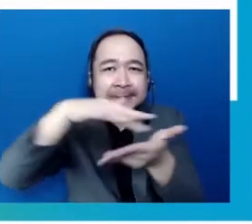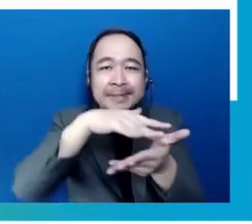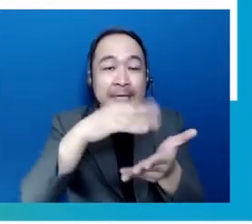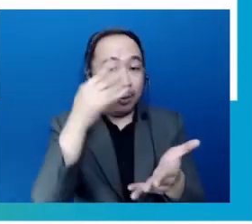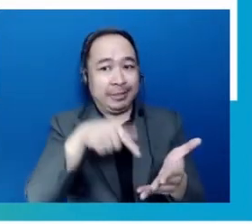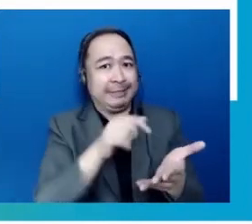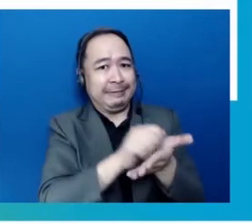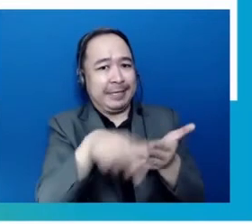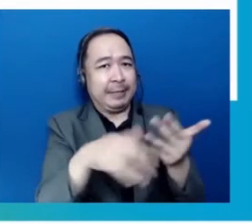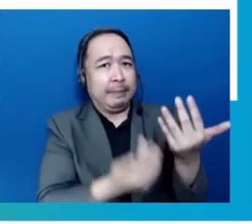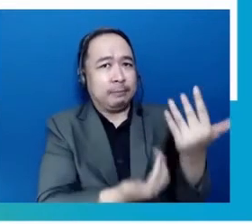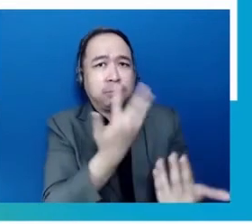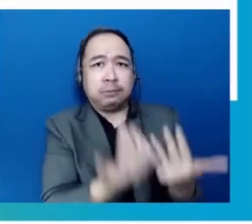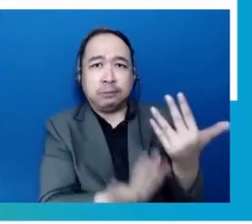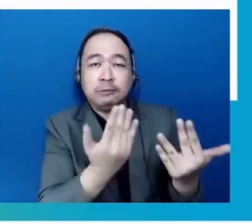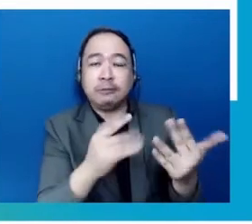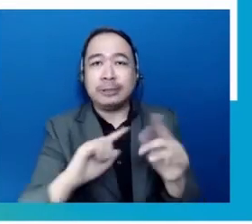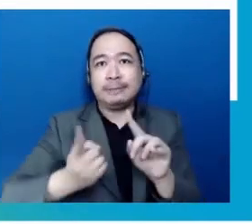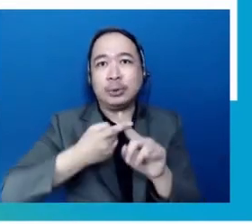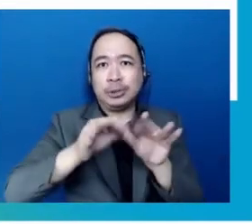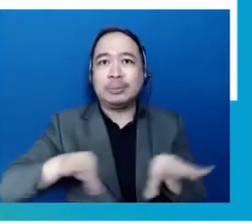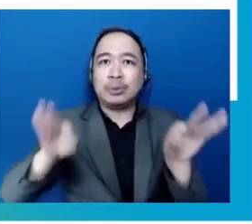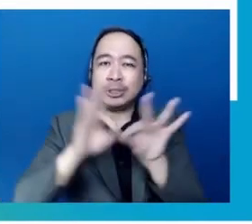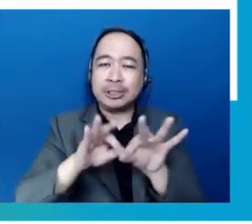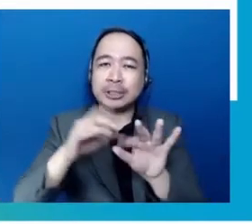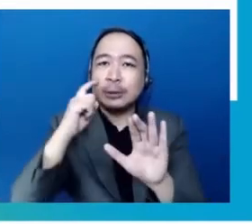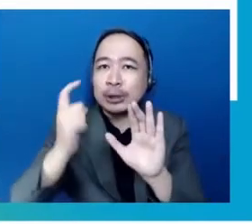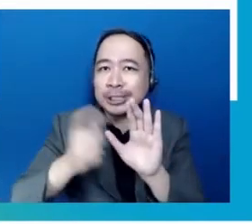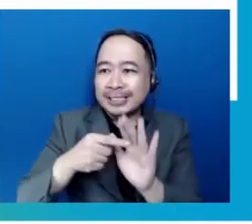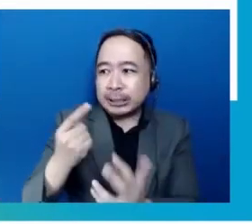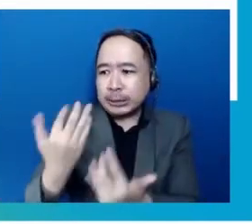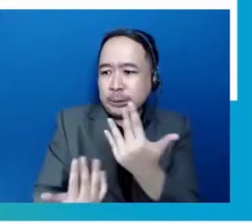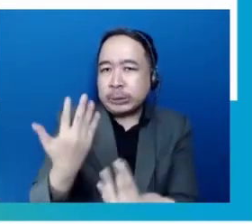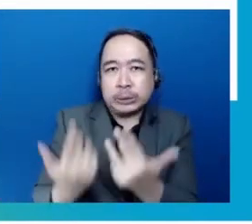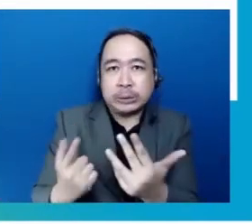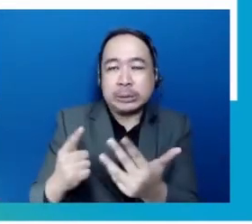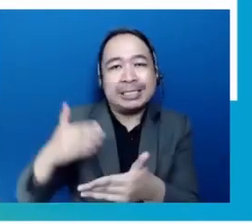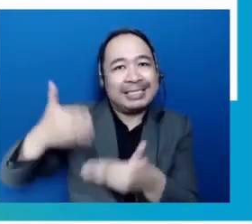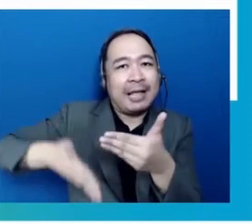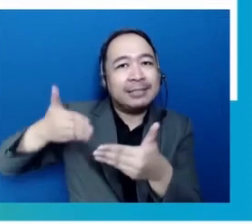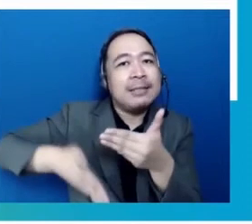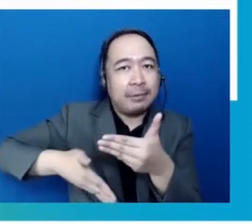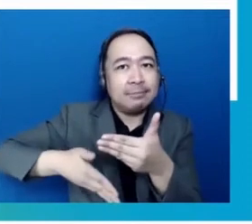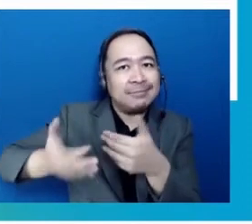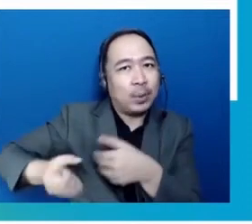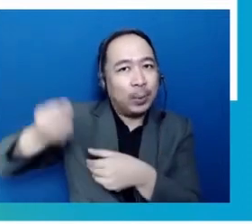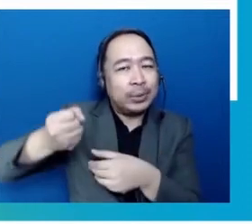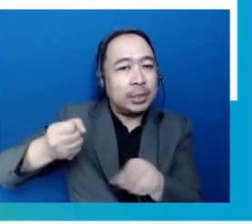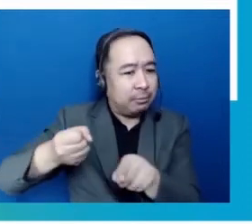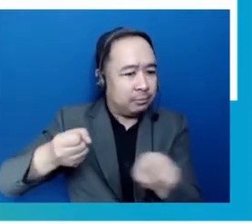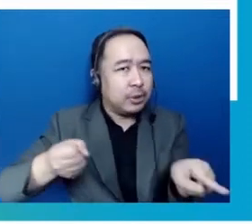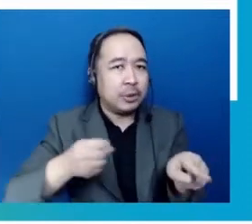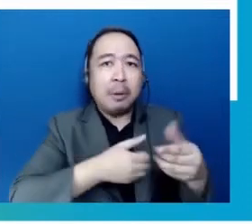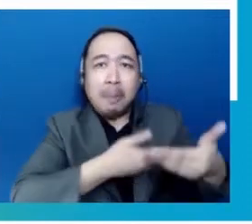waste, it is important to recognize that incineration is a last resort. And there are many, many productive